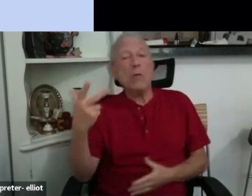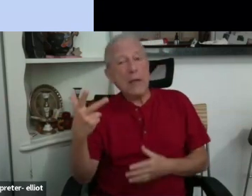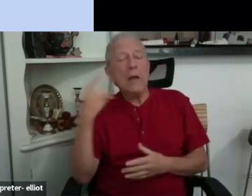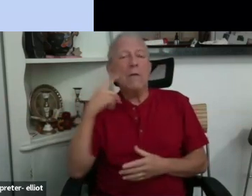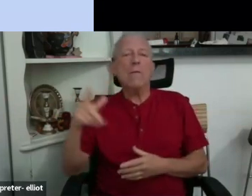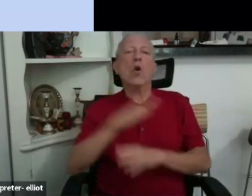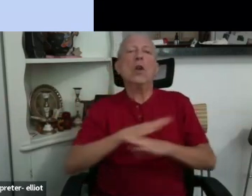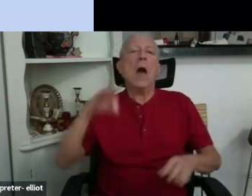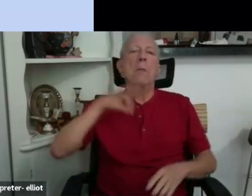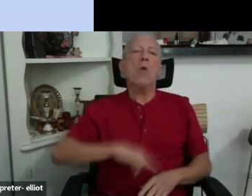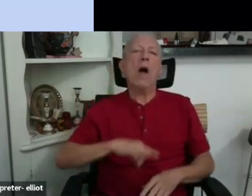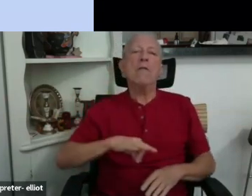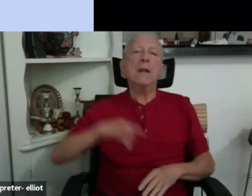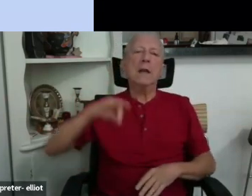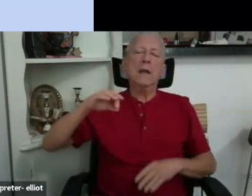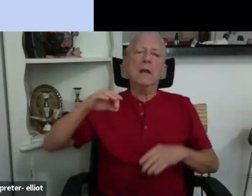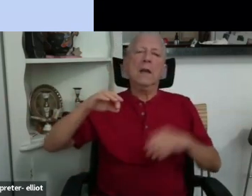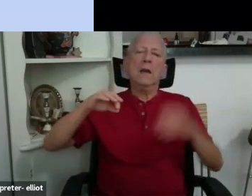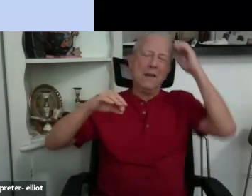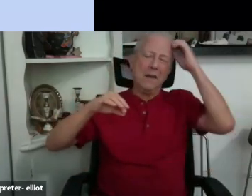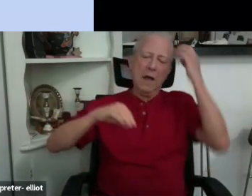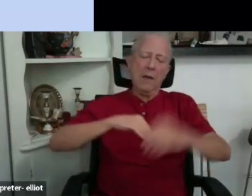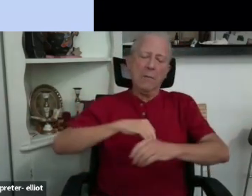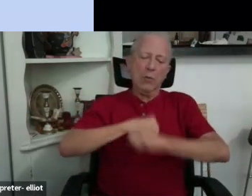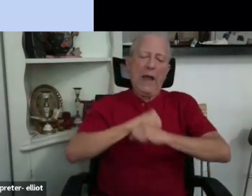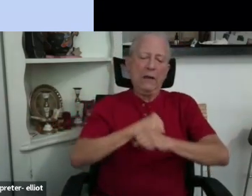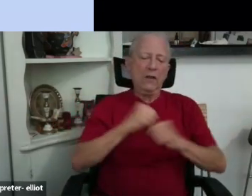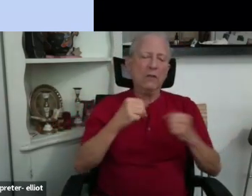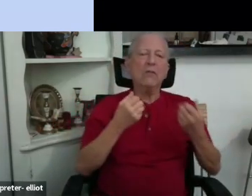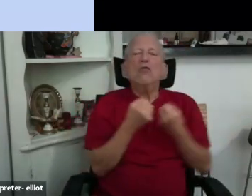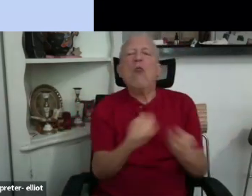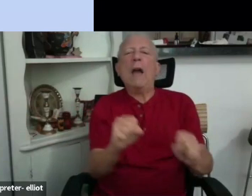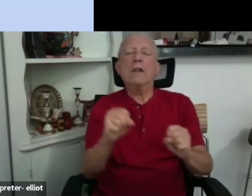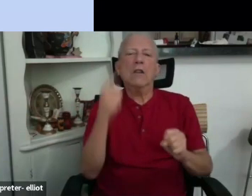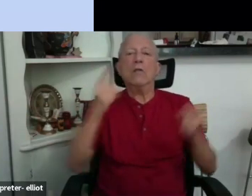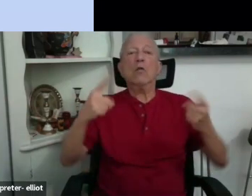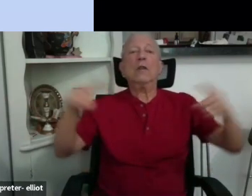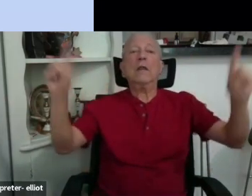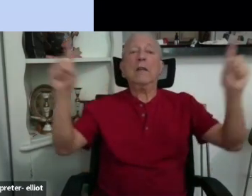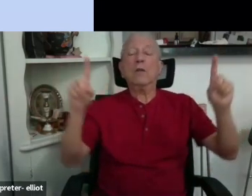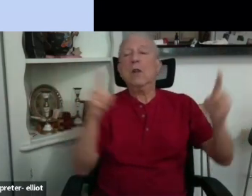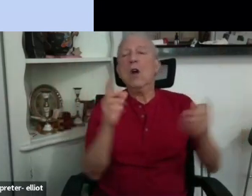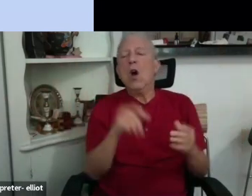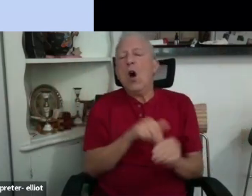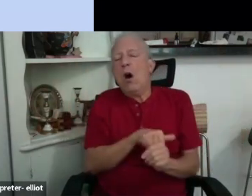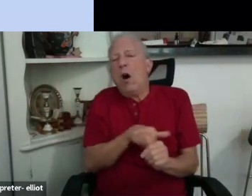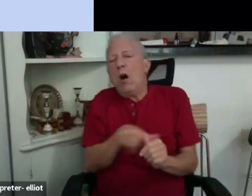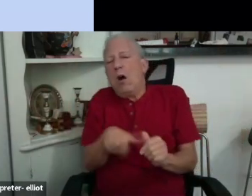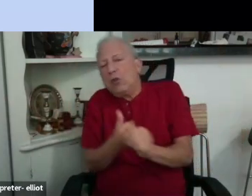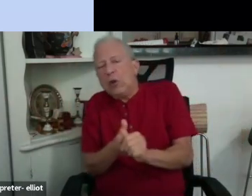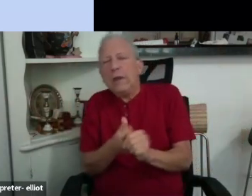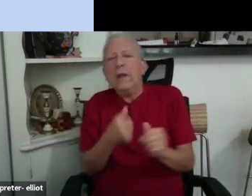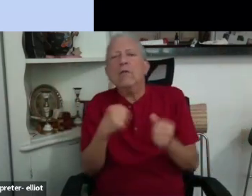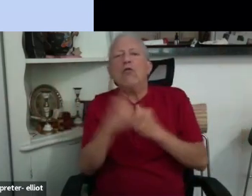nonprofit asset protection strategies, successive organizations, alternative structures, and mutual aid. Thank you